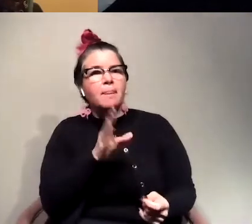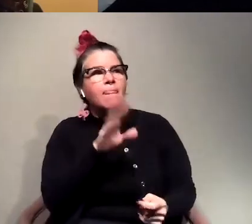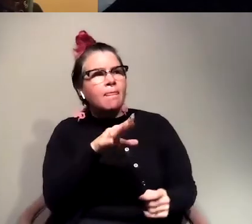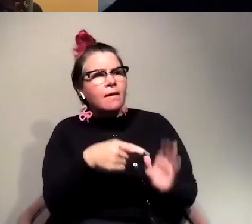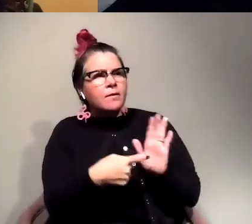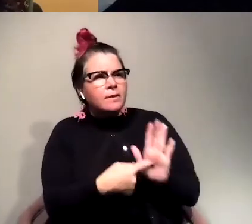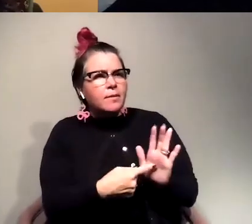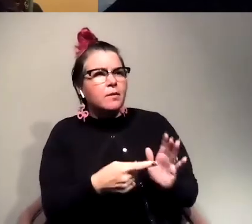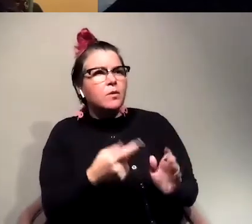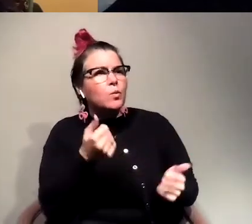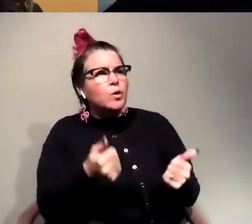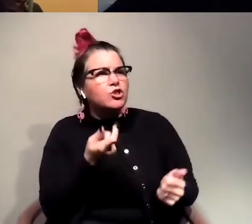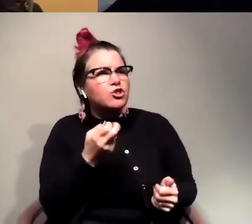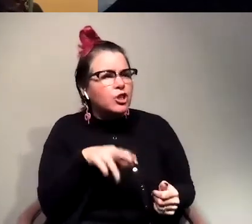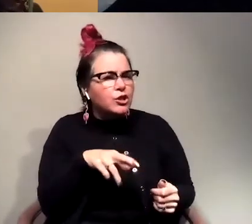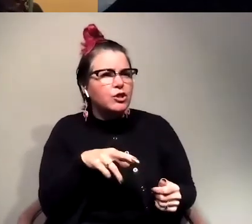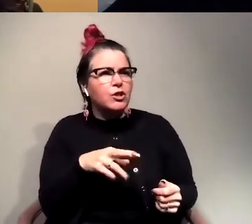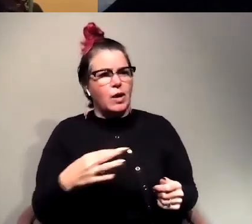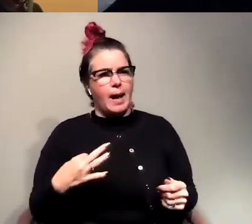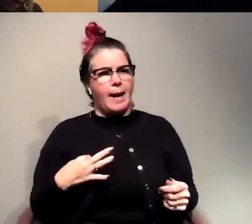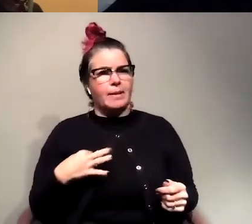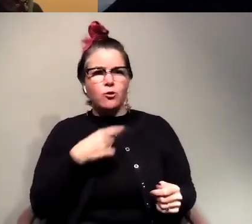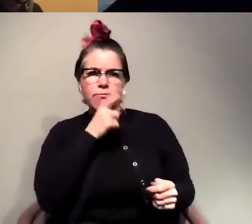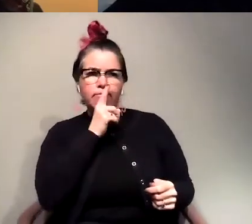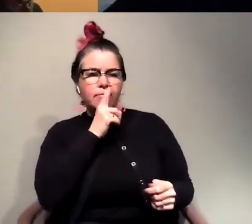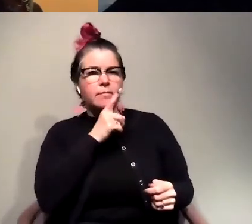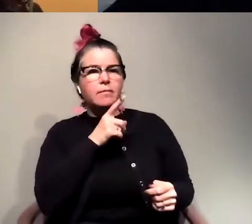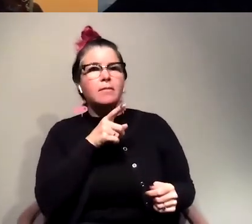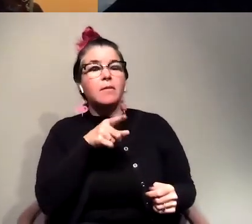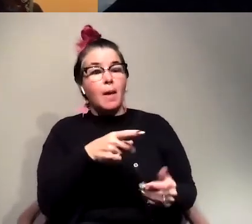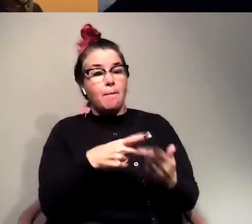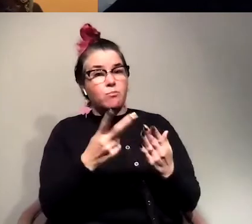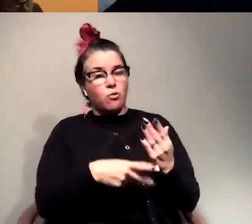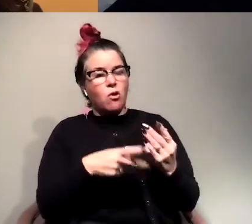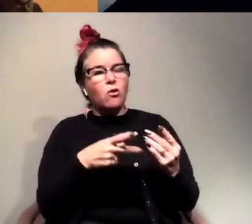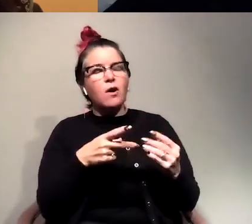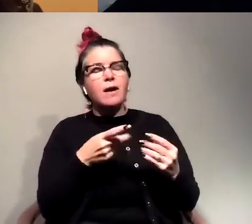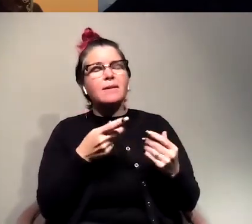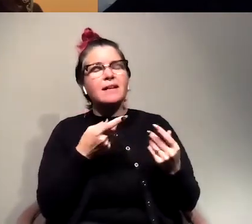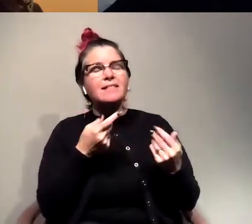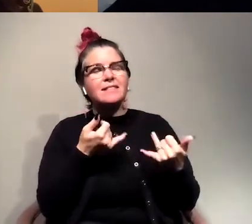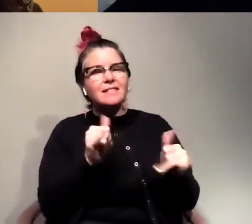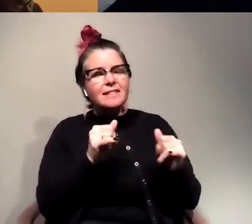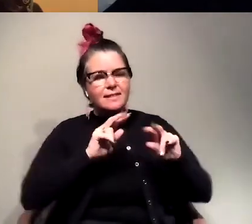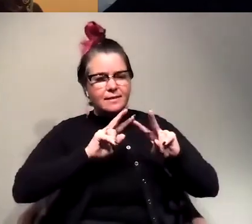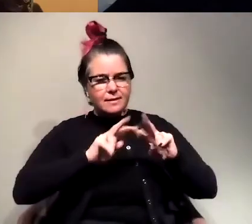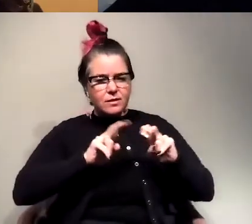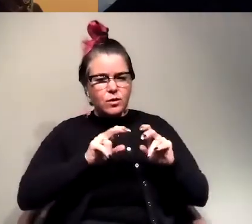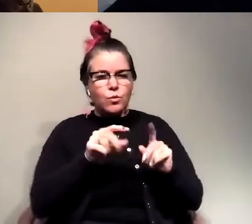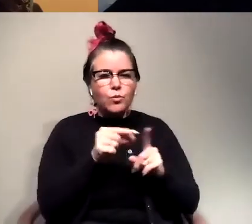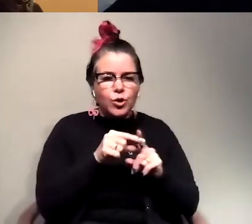what gender your applicants are, the program can still do things like look at word choice